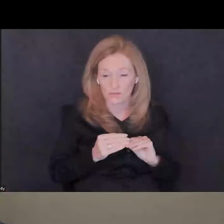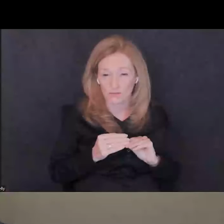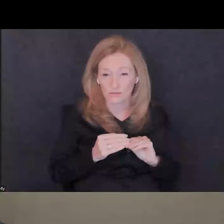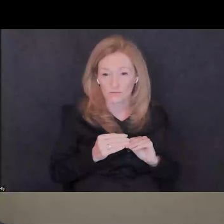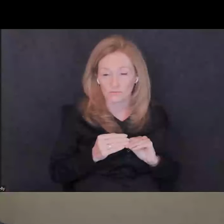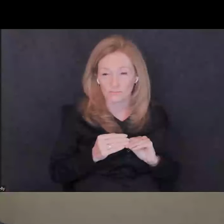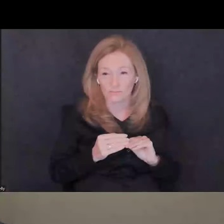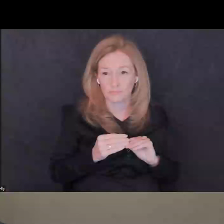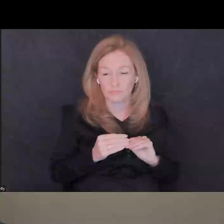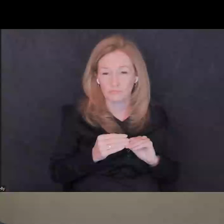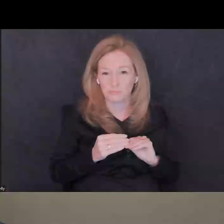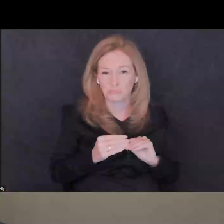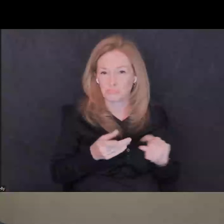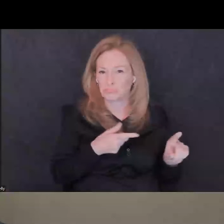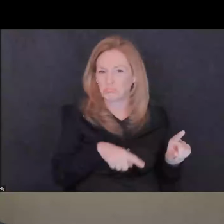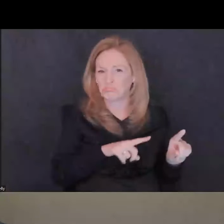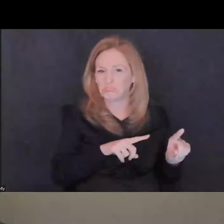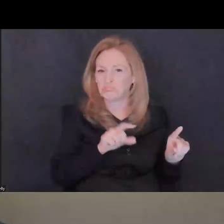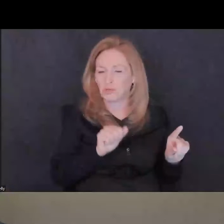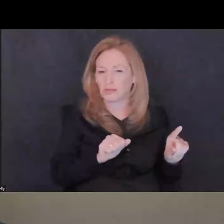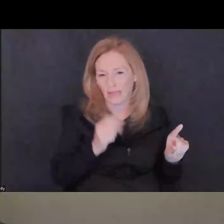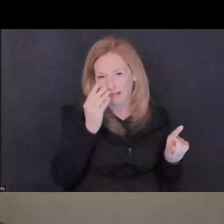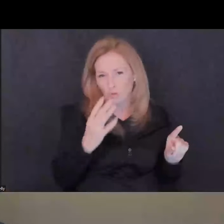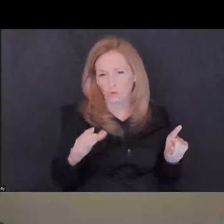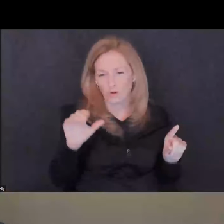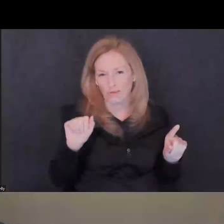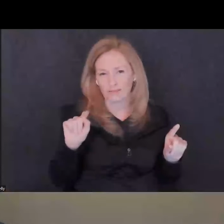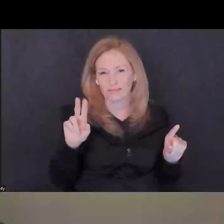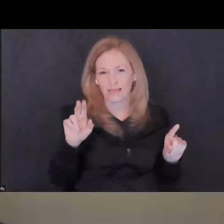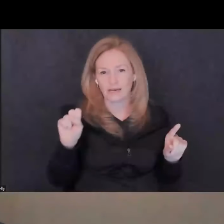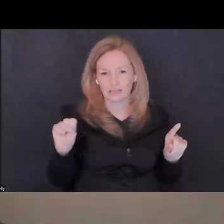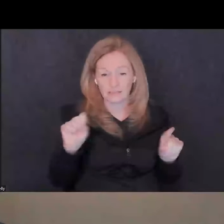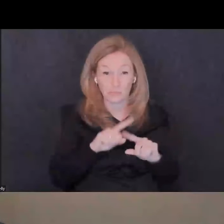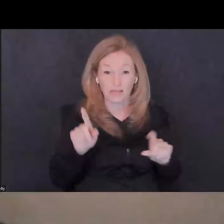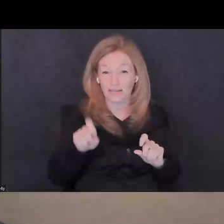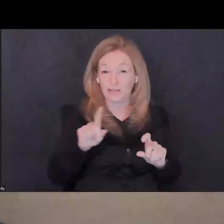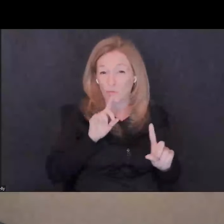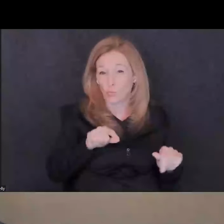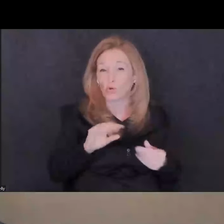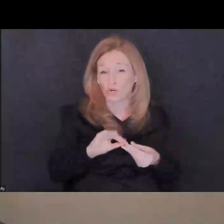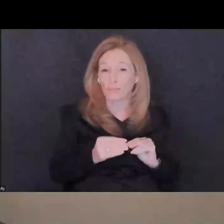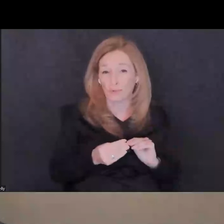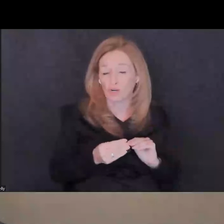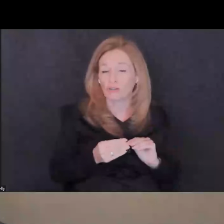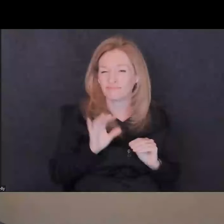And they can tell you the status of those, but they need the order numbers. Okay, and that email address again